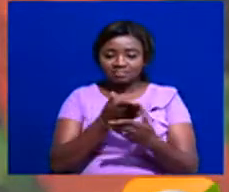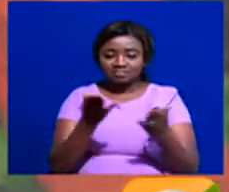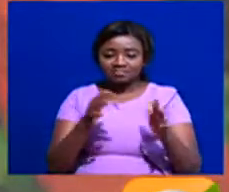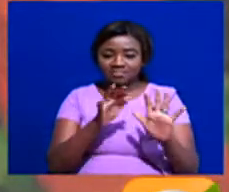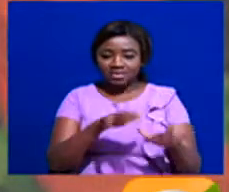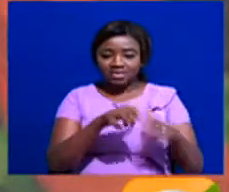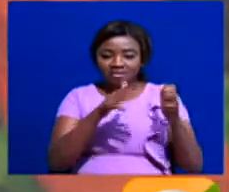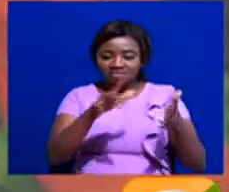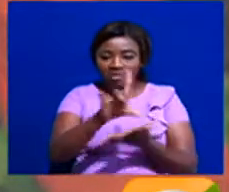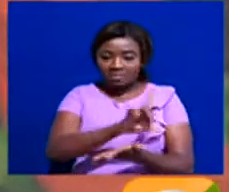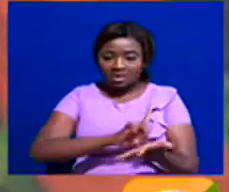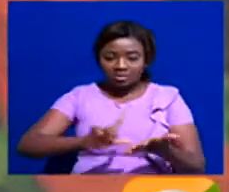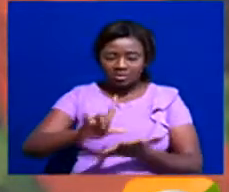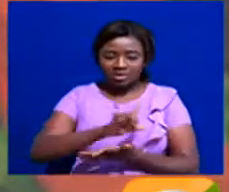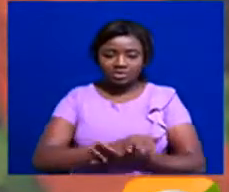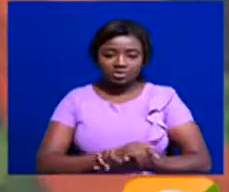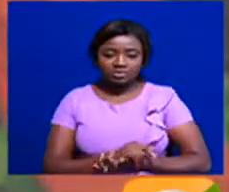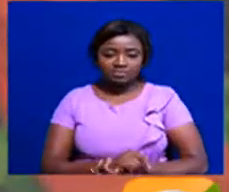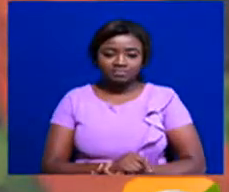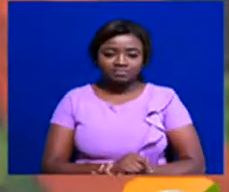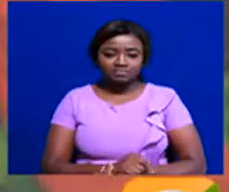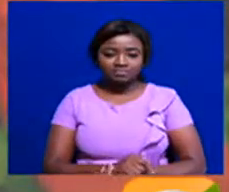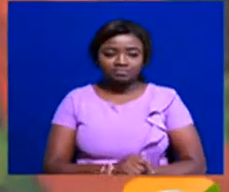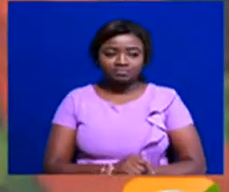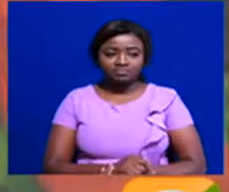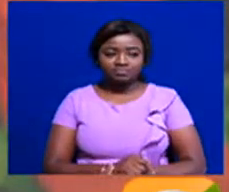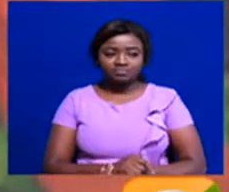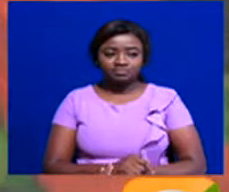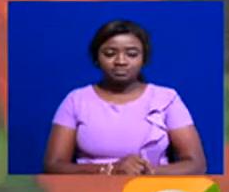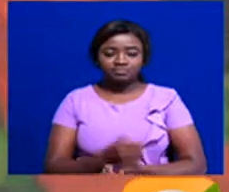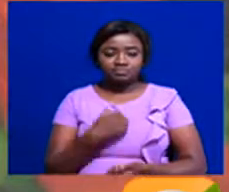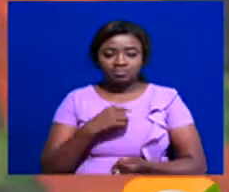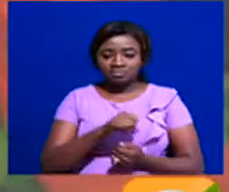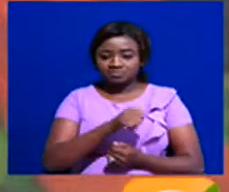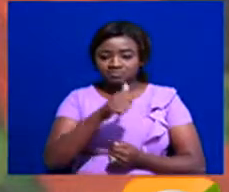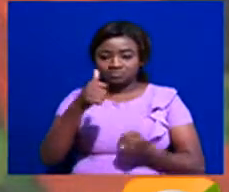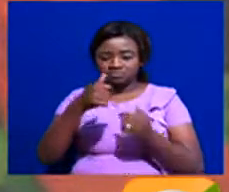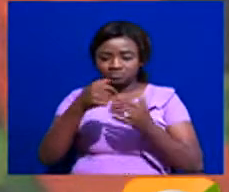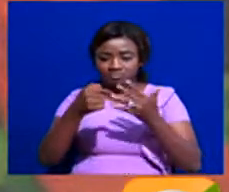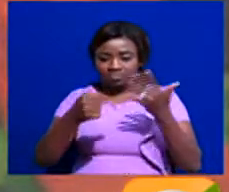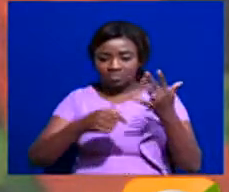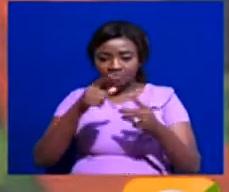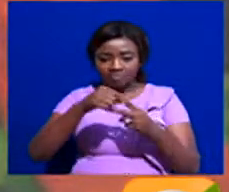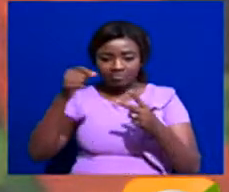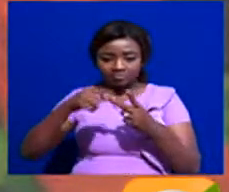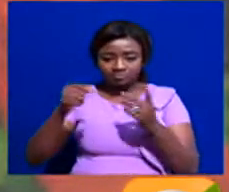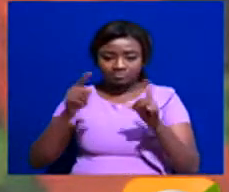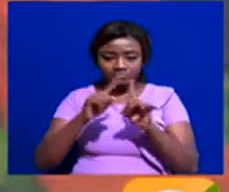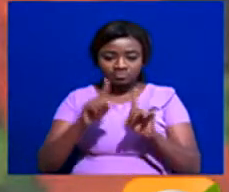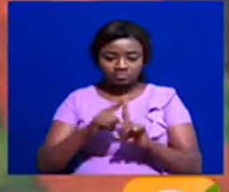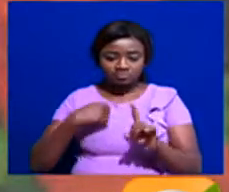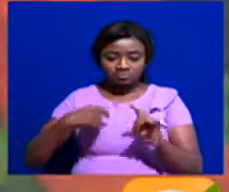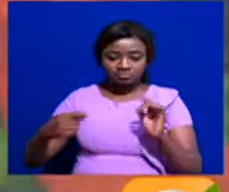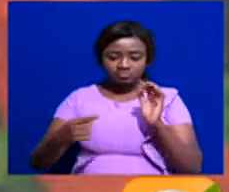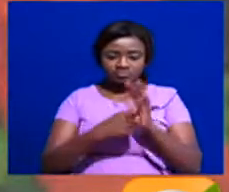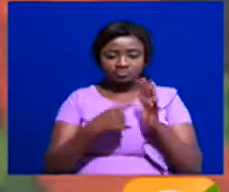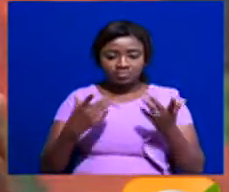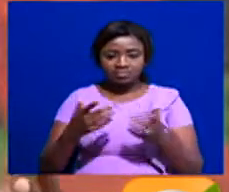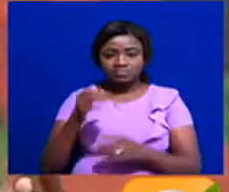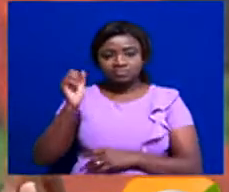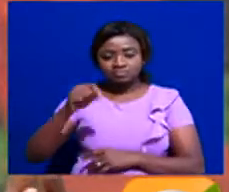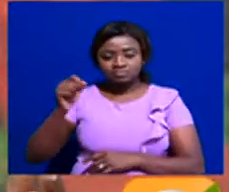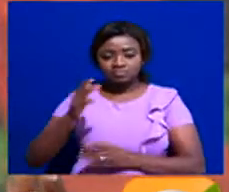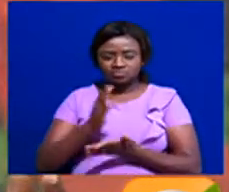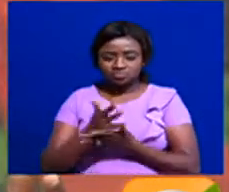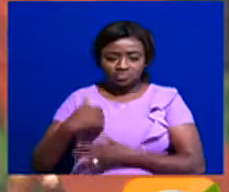environment, the farmer's context. We have a number of options. But I also just have to say that, yes, we are